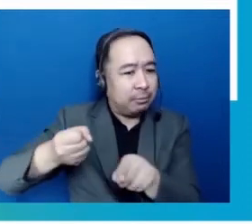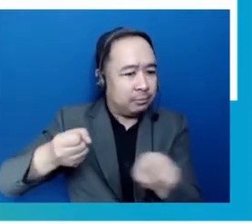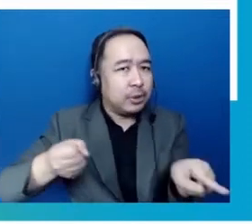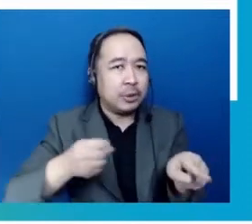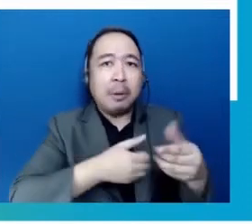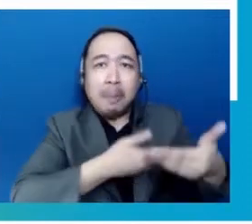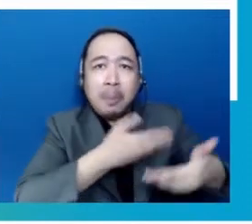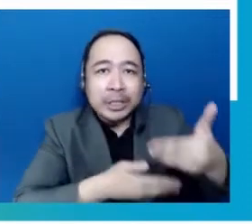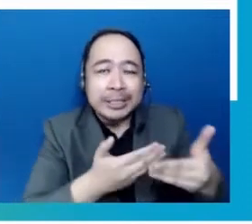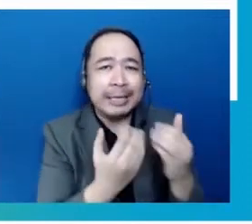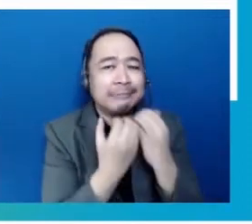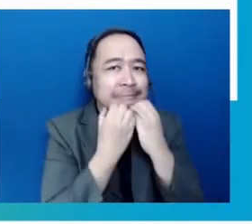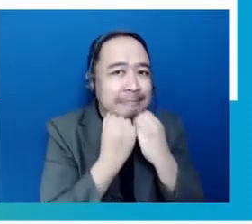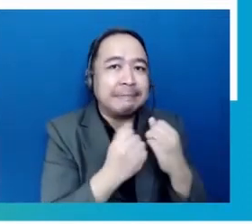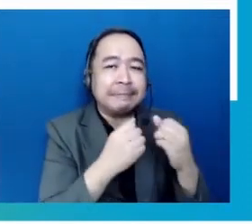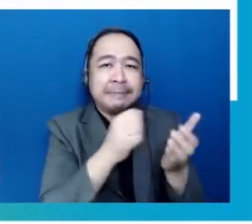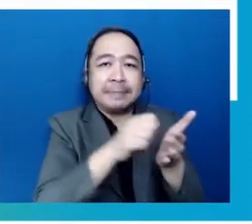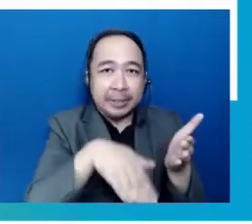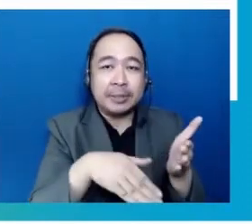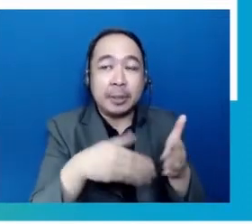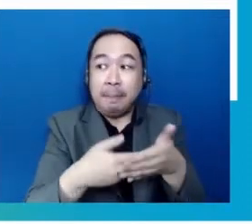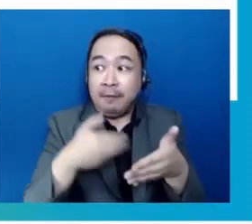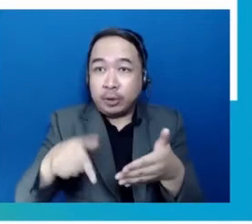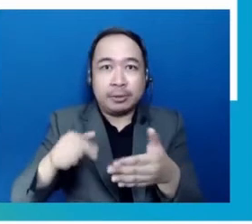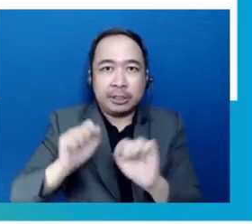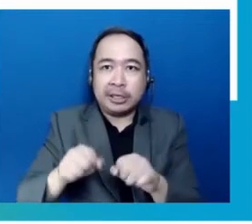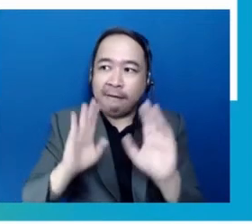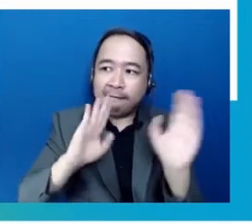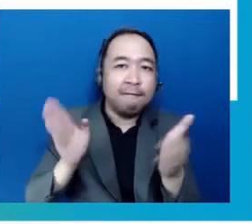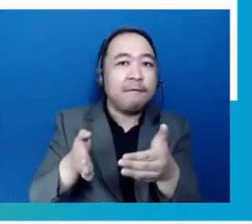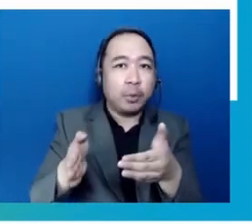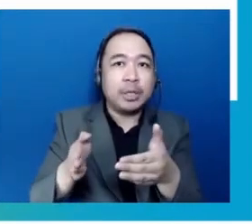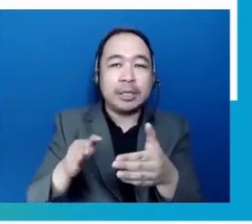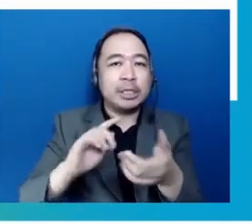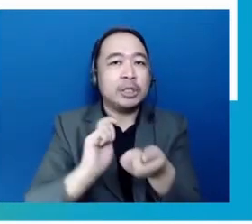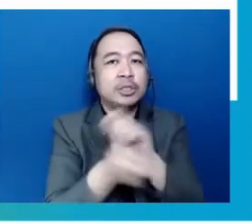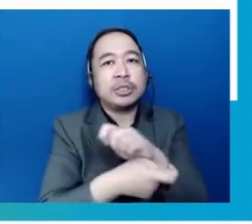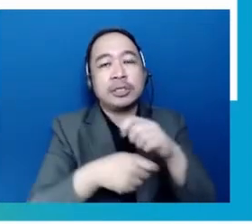uses for waste before the final small fraction may be turned into energy.